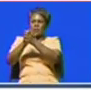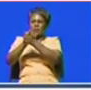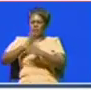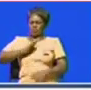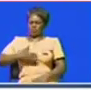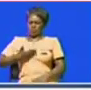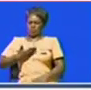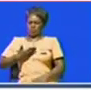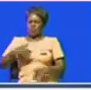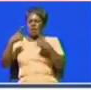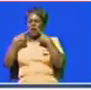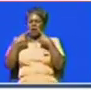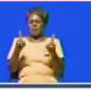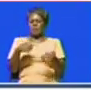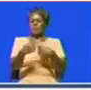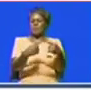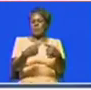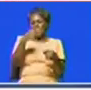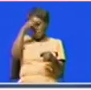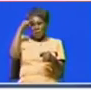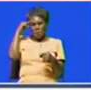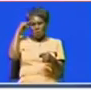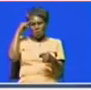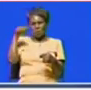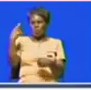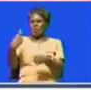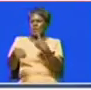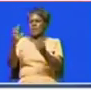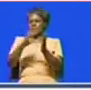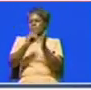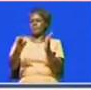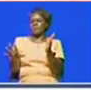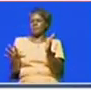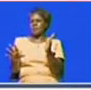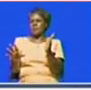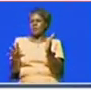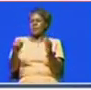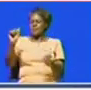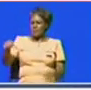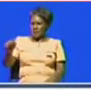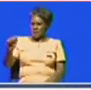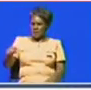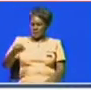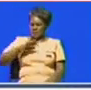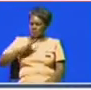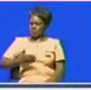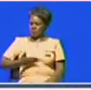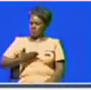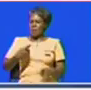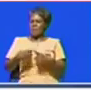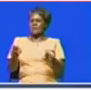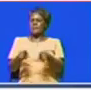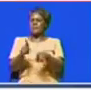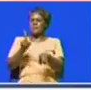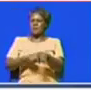at the outcome of this whole process because his win was nullified. Yeah, absolutely. We are extremely upset. But at the same